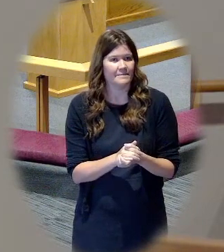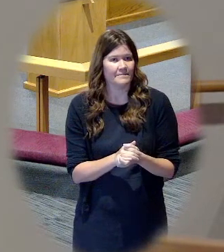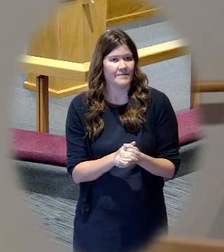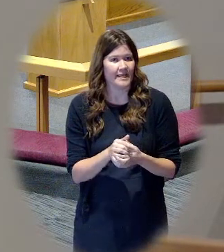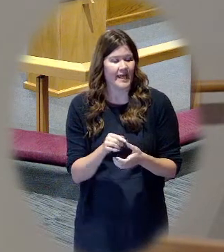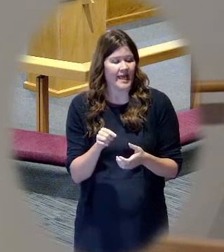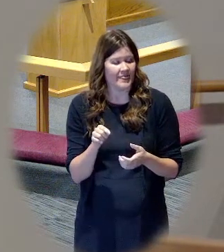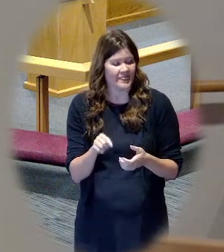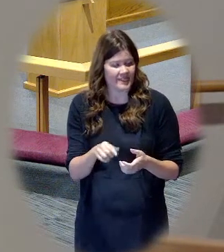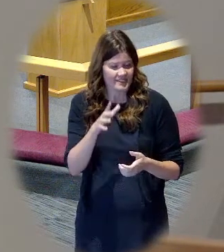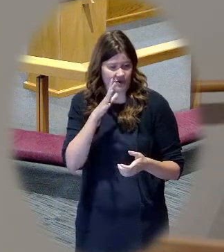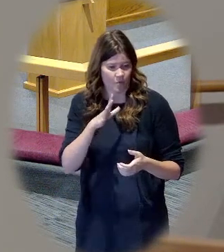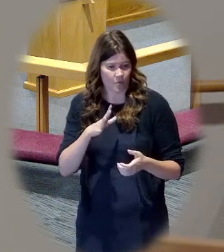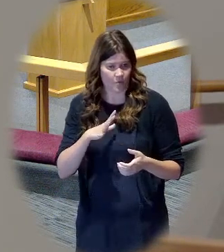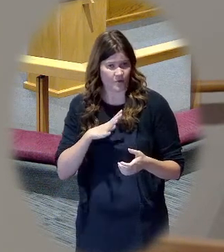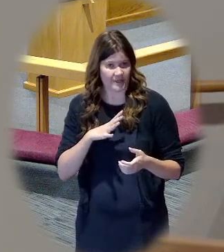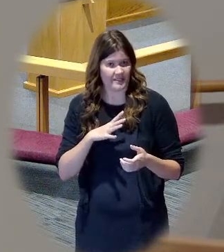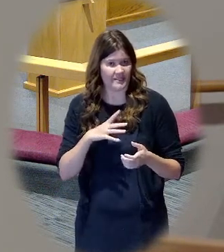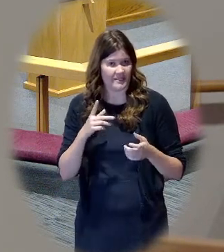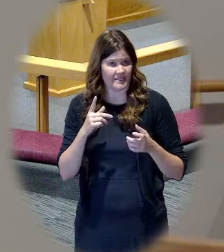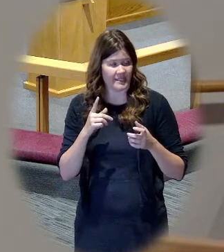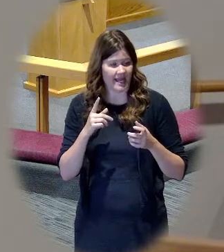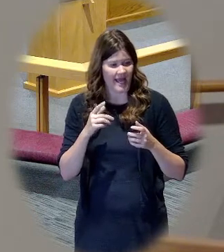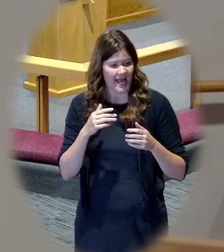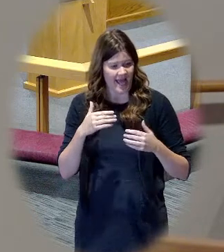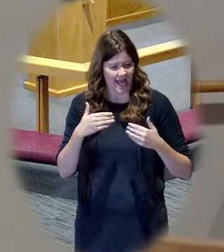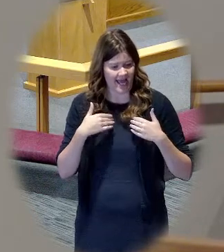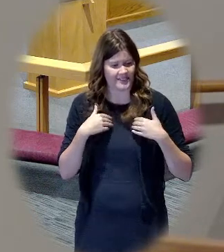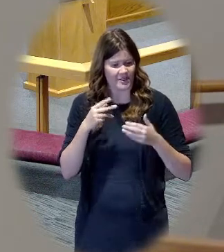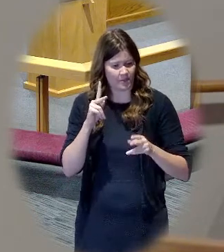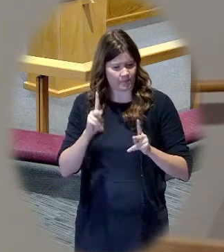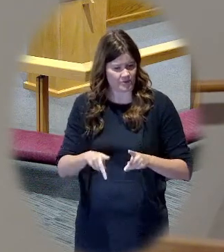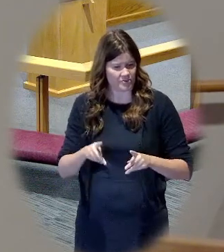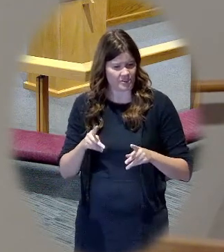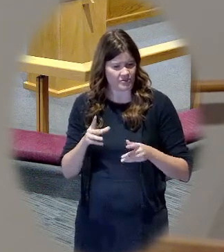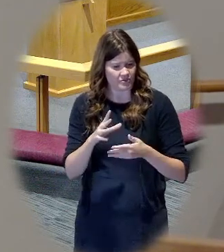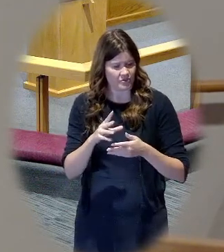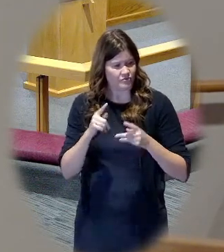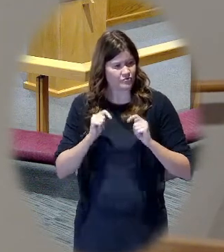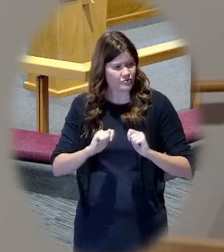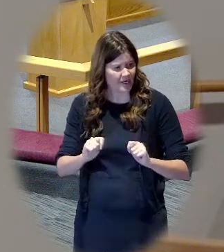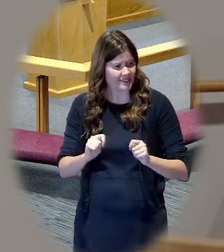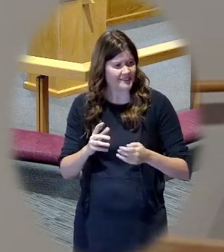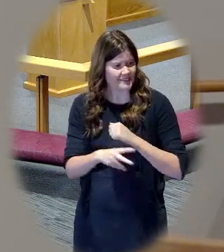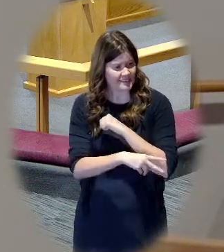This woman has somebody trying to steal her righteousness from her.